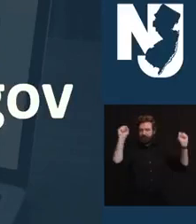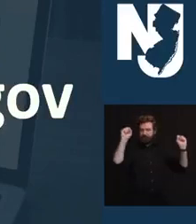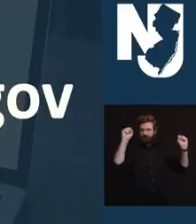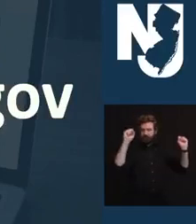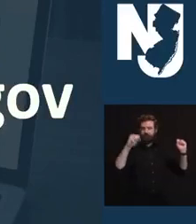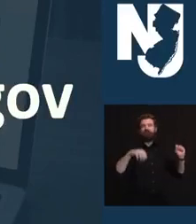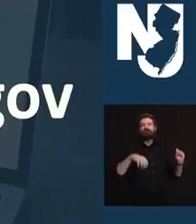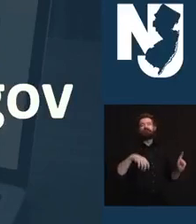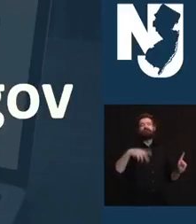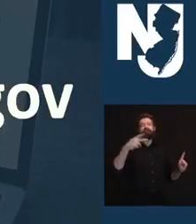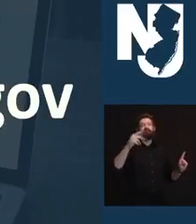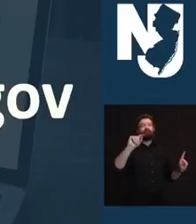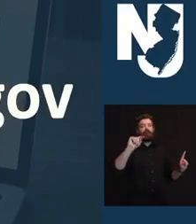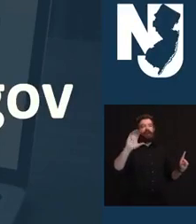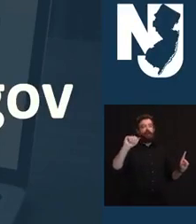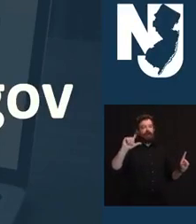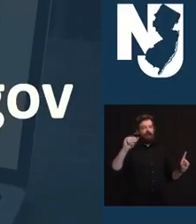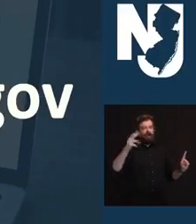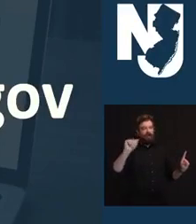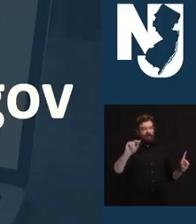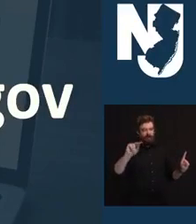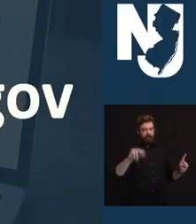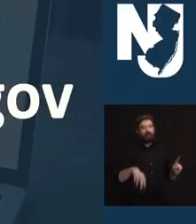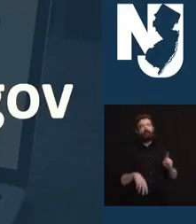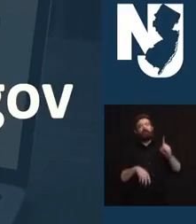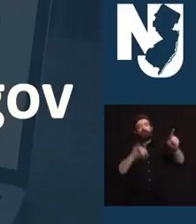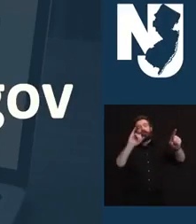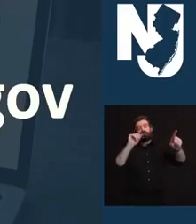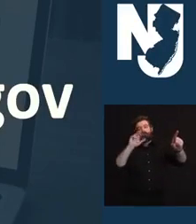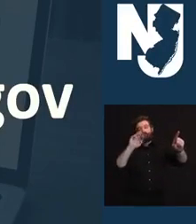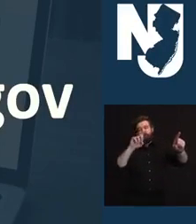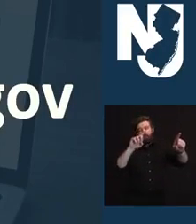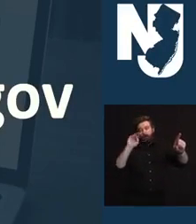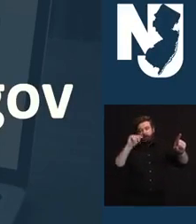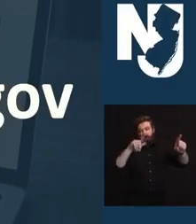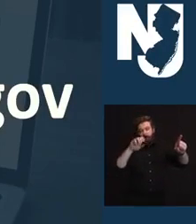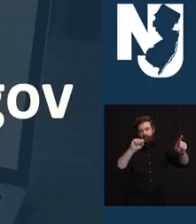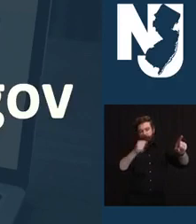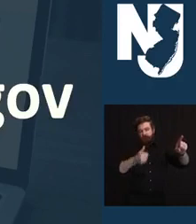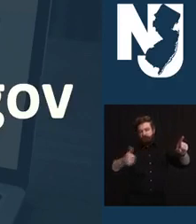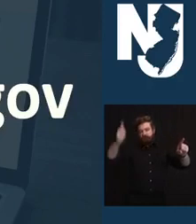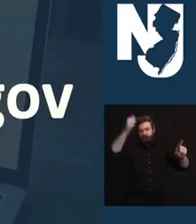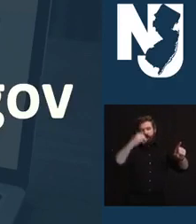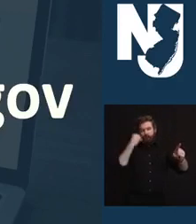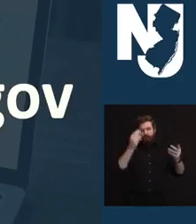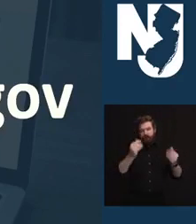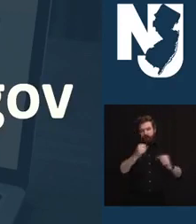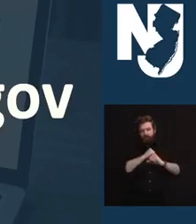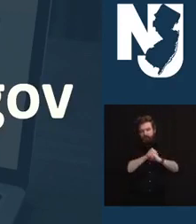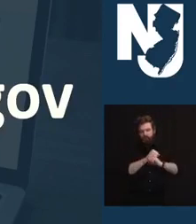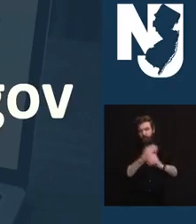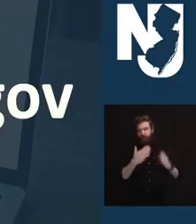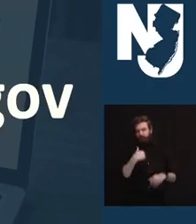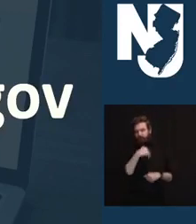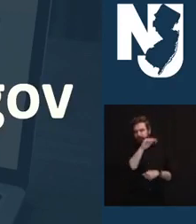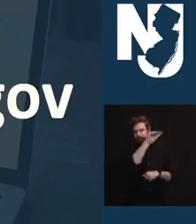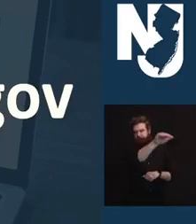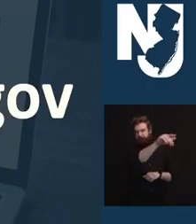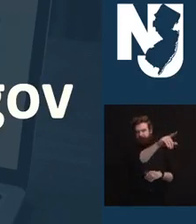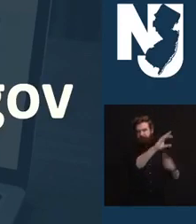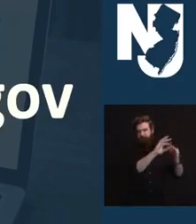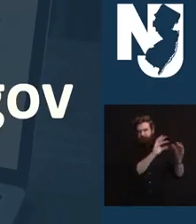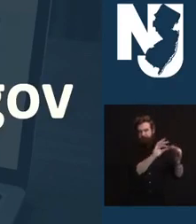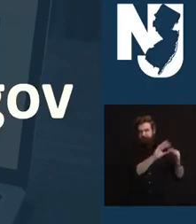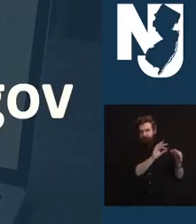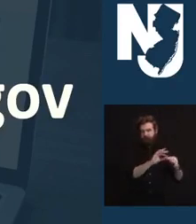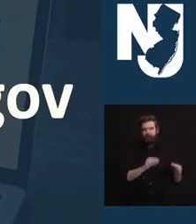Office of Homeland Security and Preparedness. We may be calling on you, Jared. Paramount Guard Chief Counsel. I meant to say this on